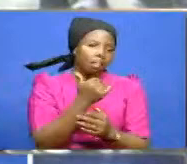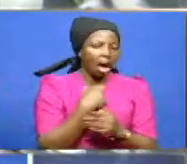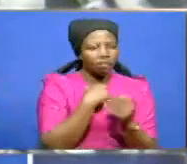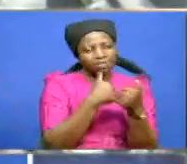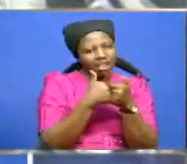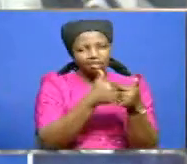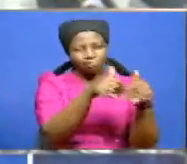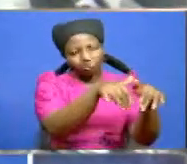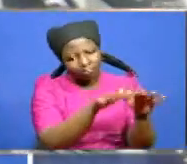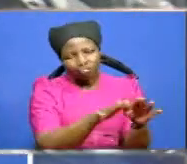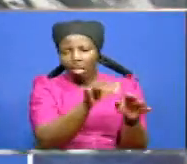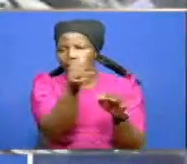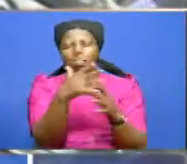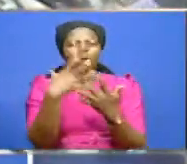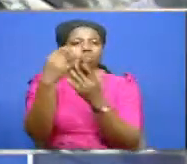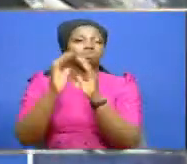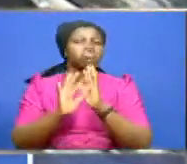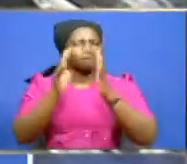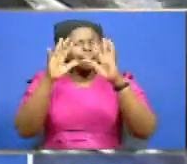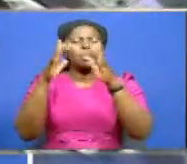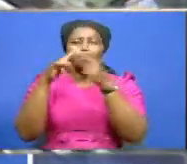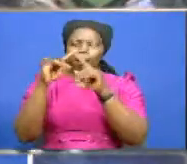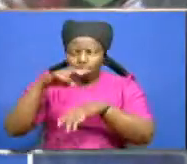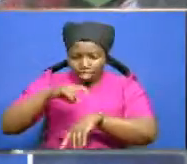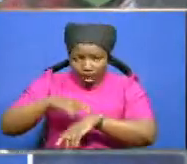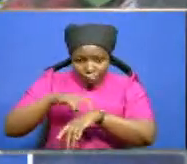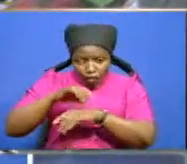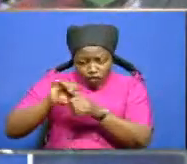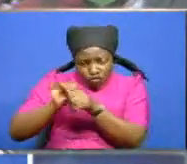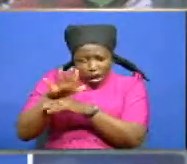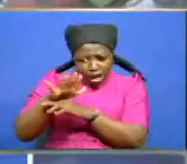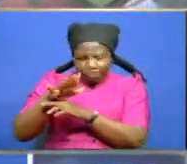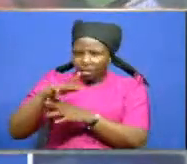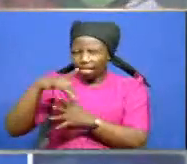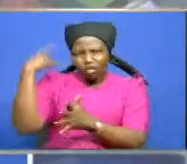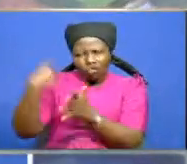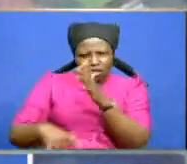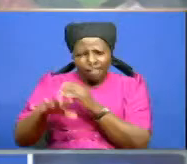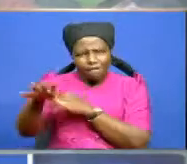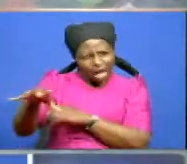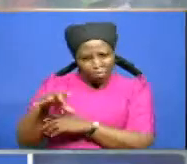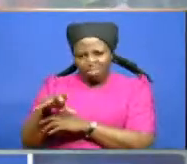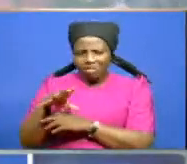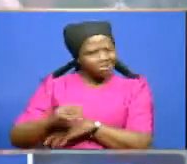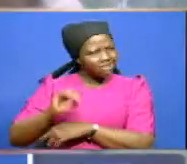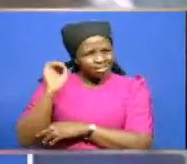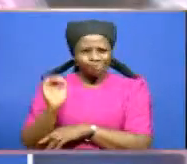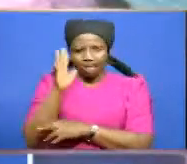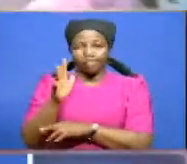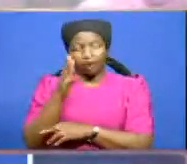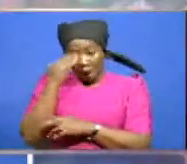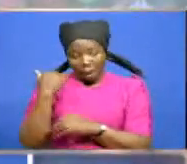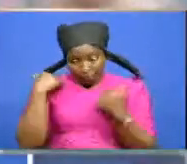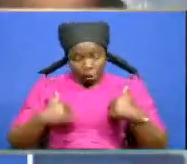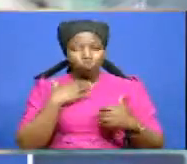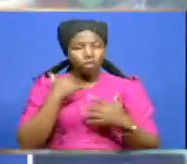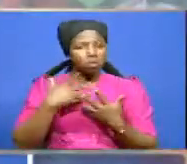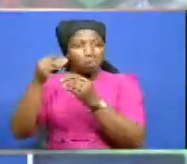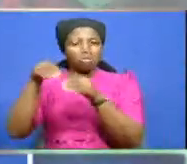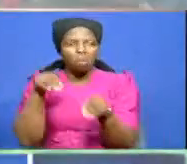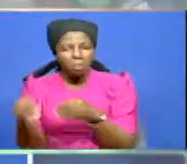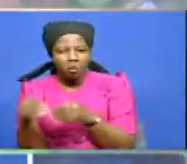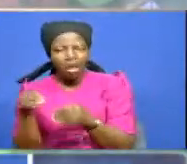kusherekea. Lakini bei wakati huu wa corona imekuwa juu sana. Juu mimi nilikuwa naelekea pande ya Busia, ndio